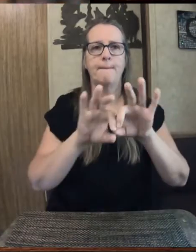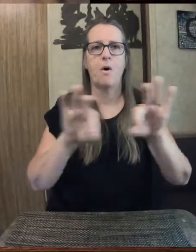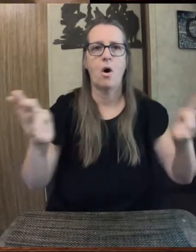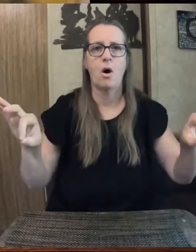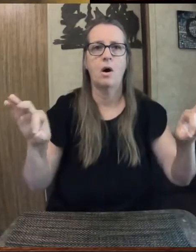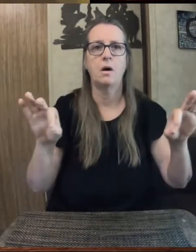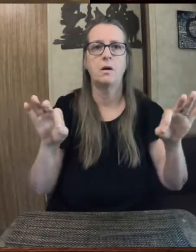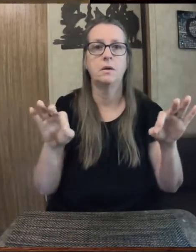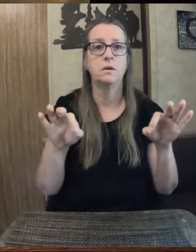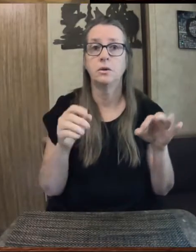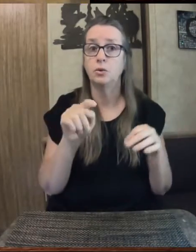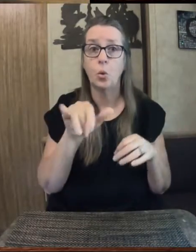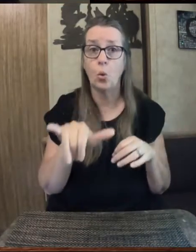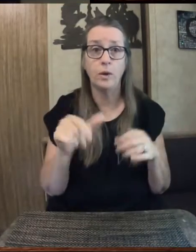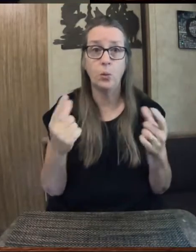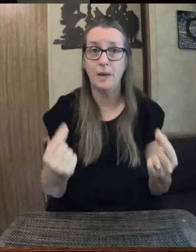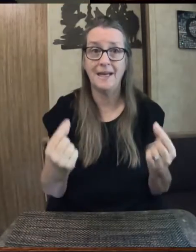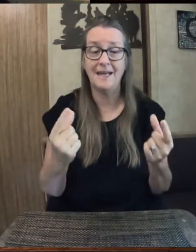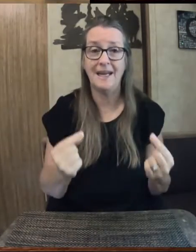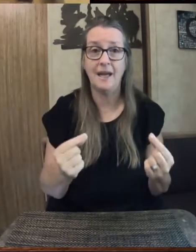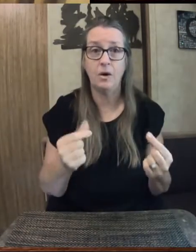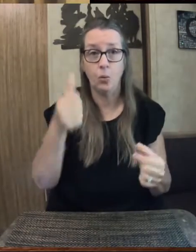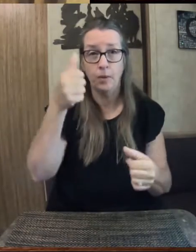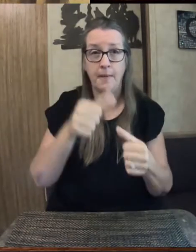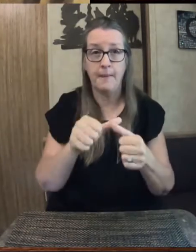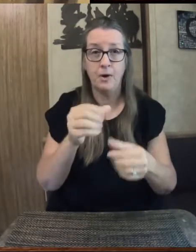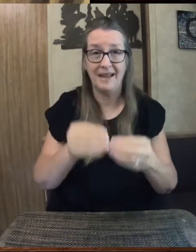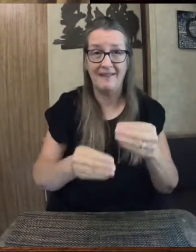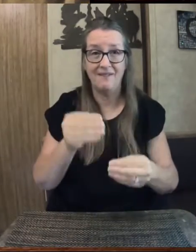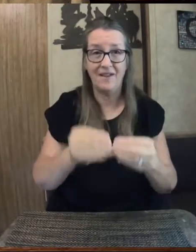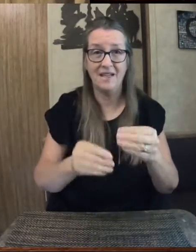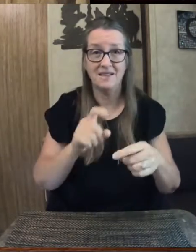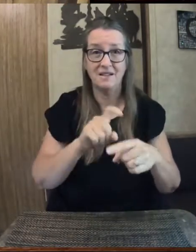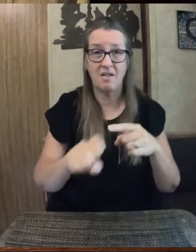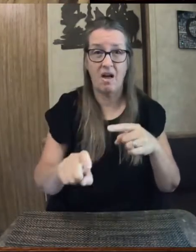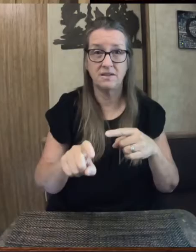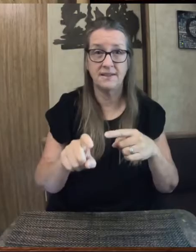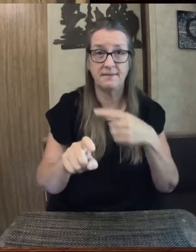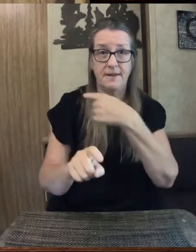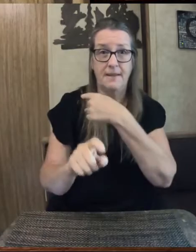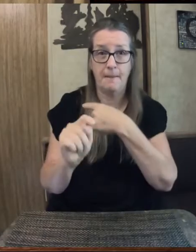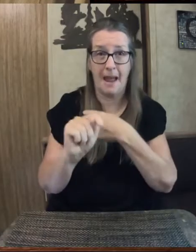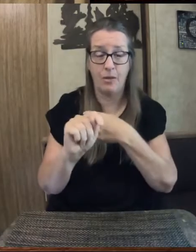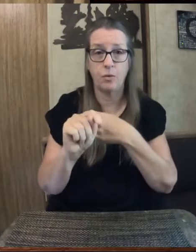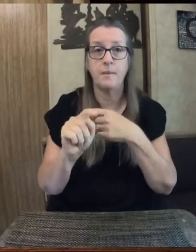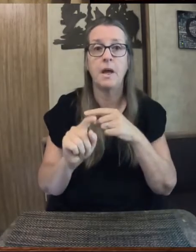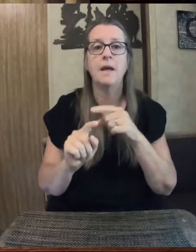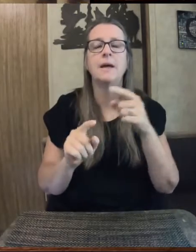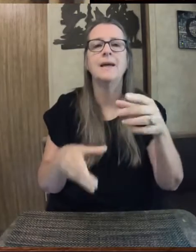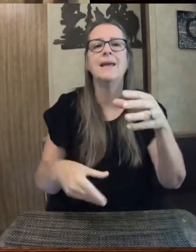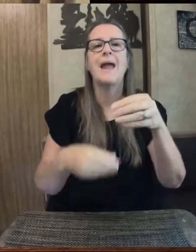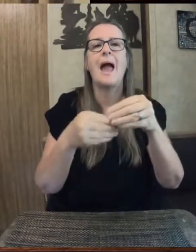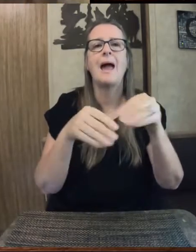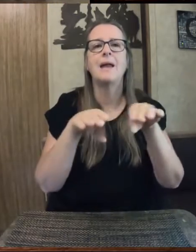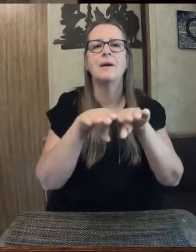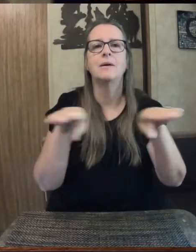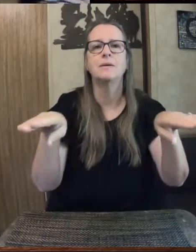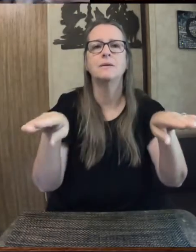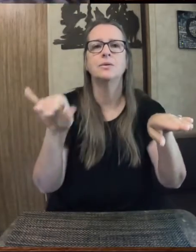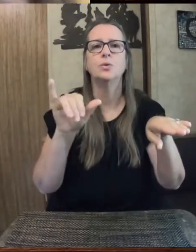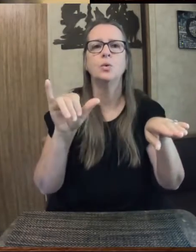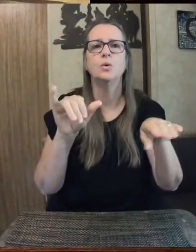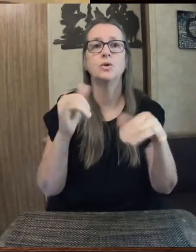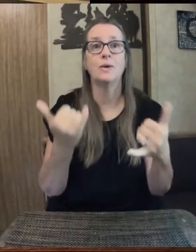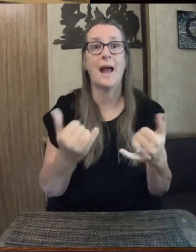bar. But what Tony did is when he redid the closet, he added this bar here, and so now this space is all